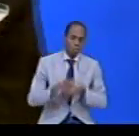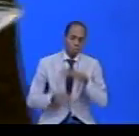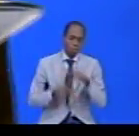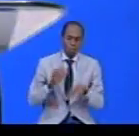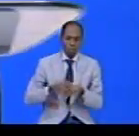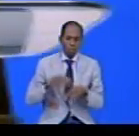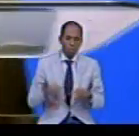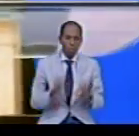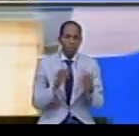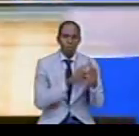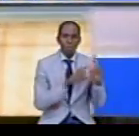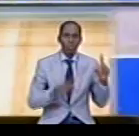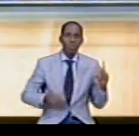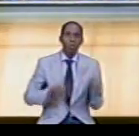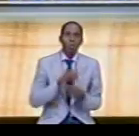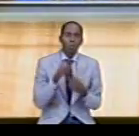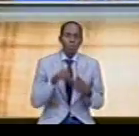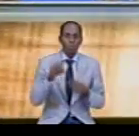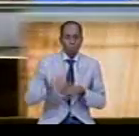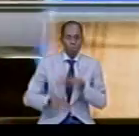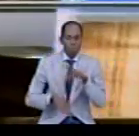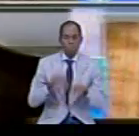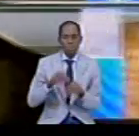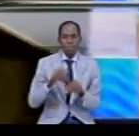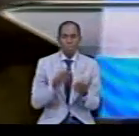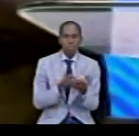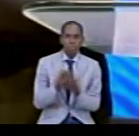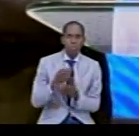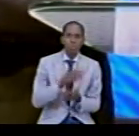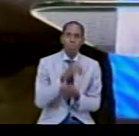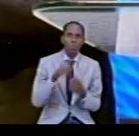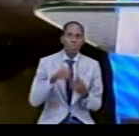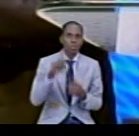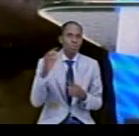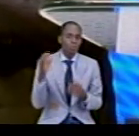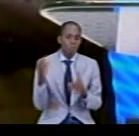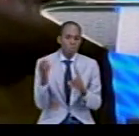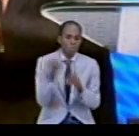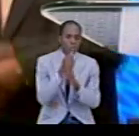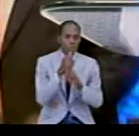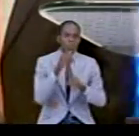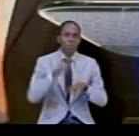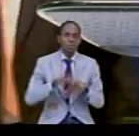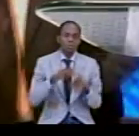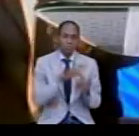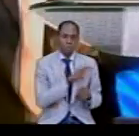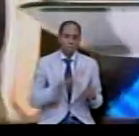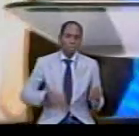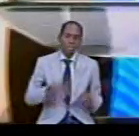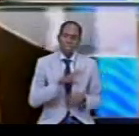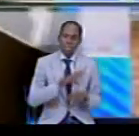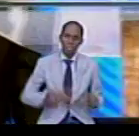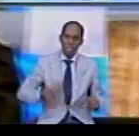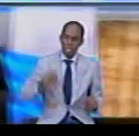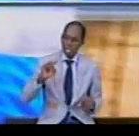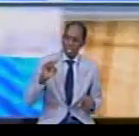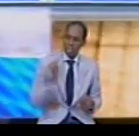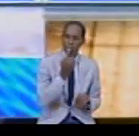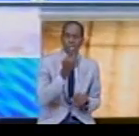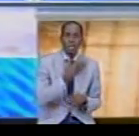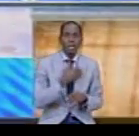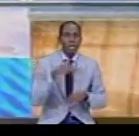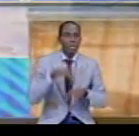when you walk in the truth when you held to Christ and Christ alone at that time